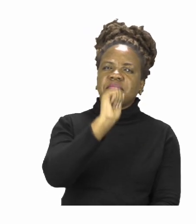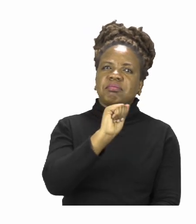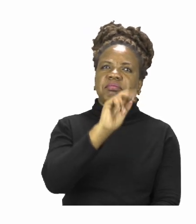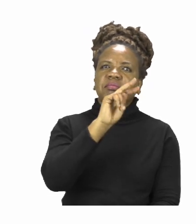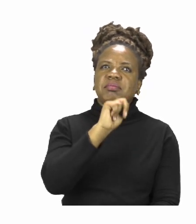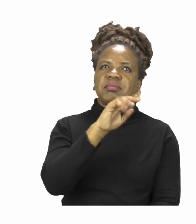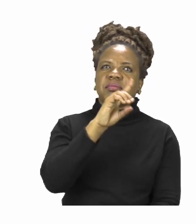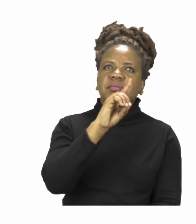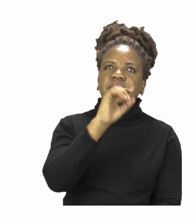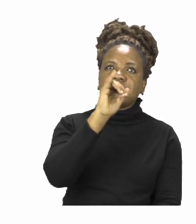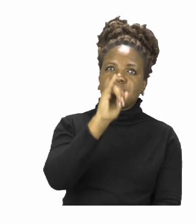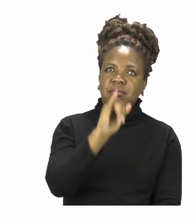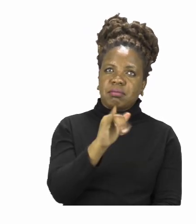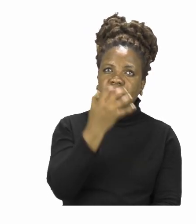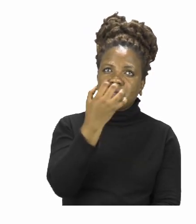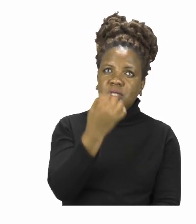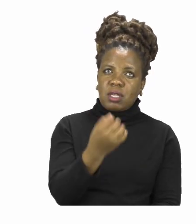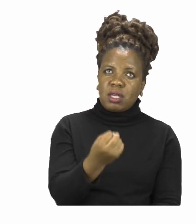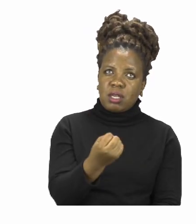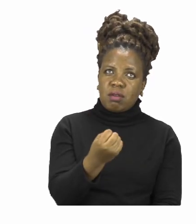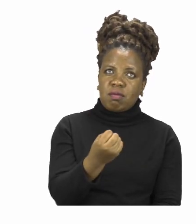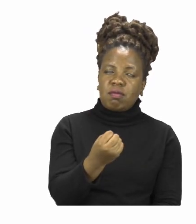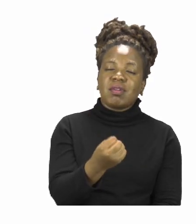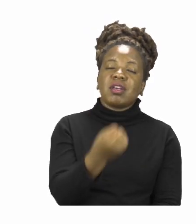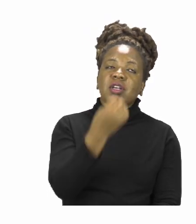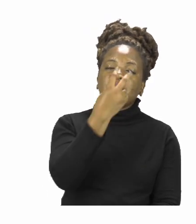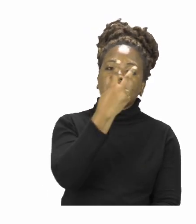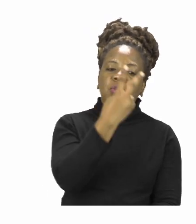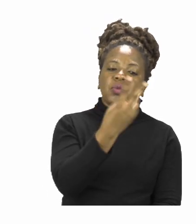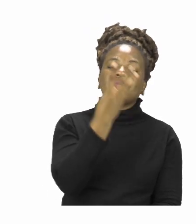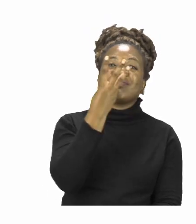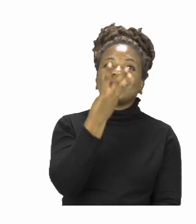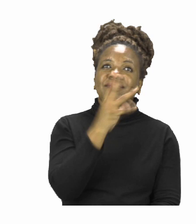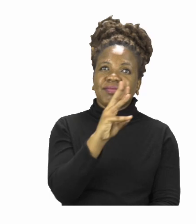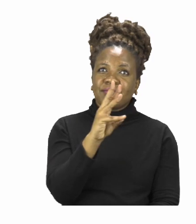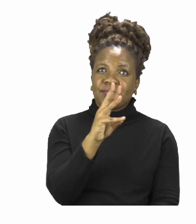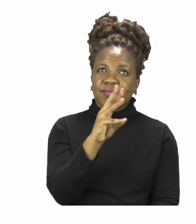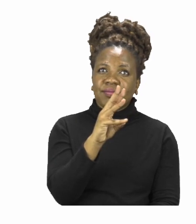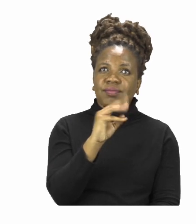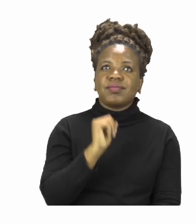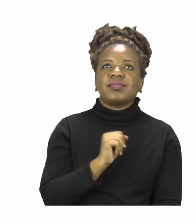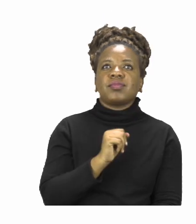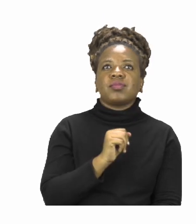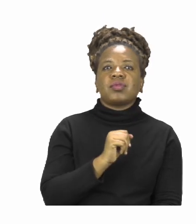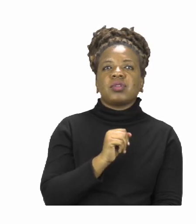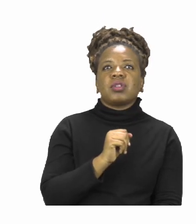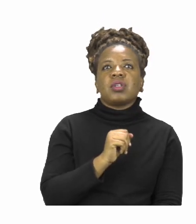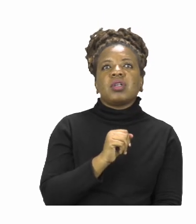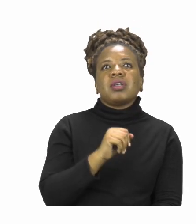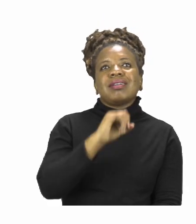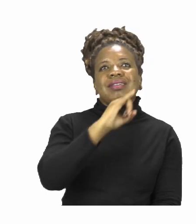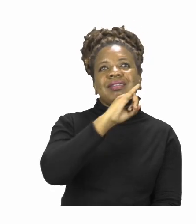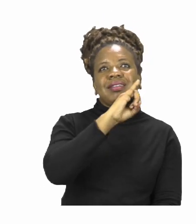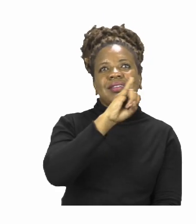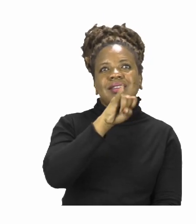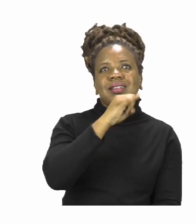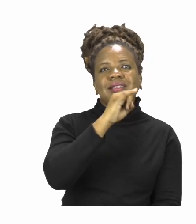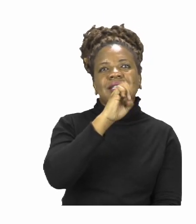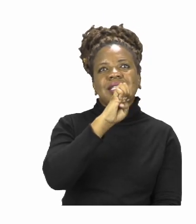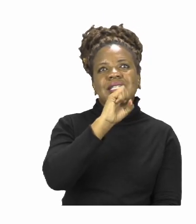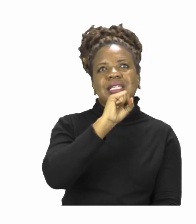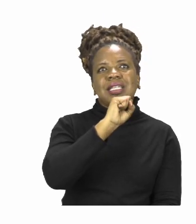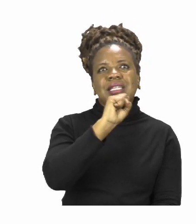Jessie has 4 balloons less than Mandy. How many balloons